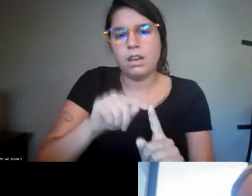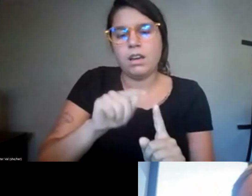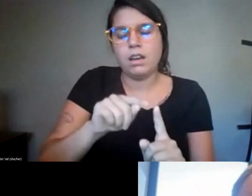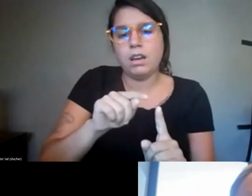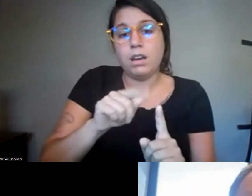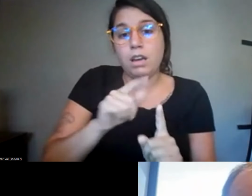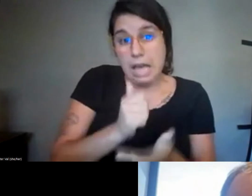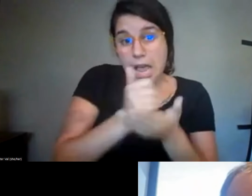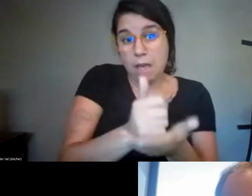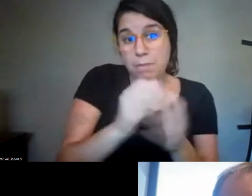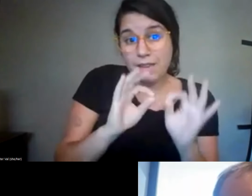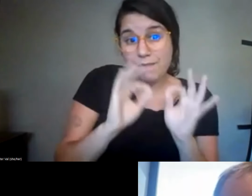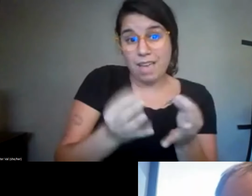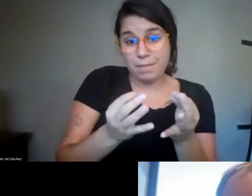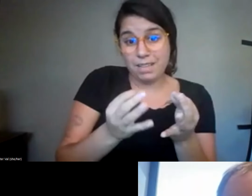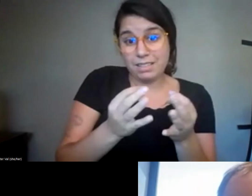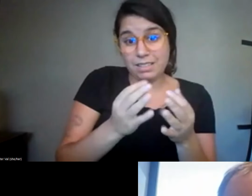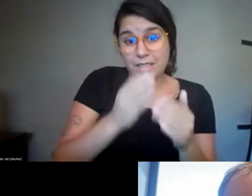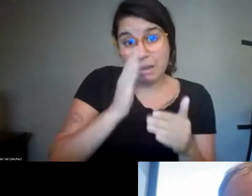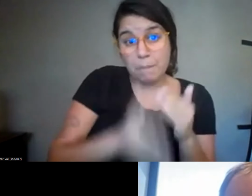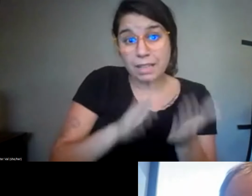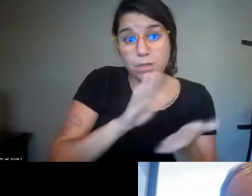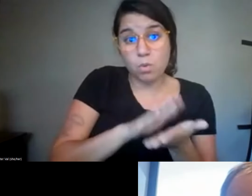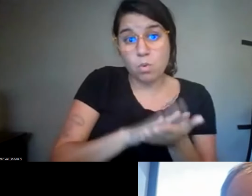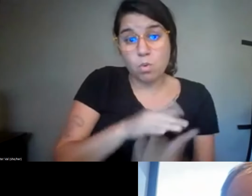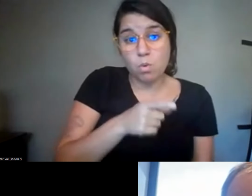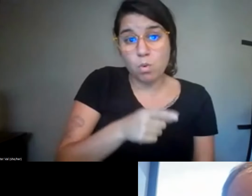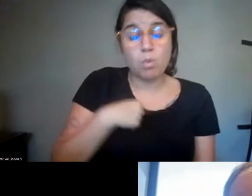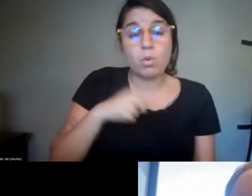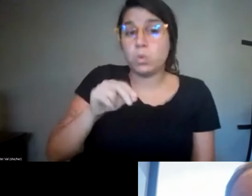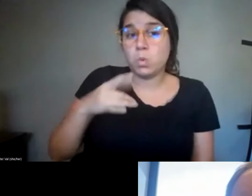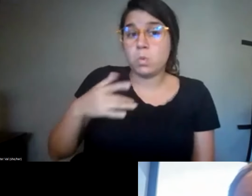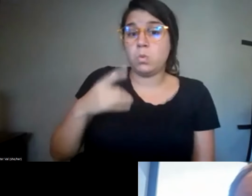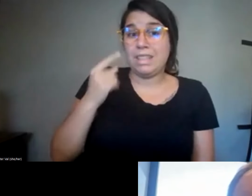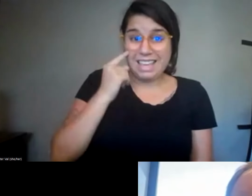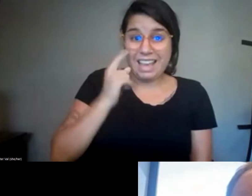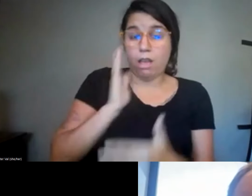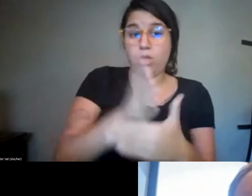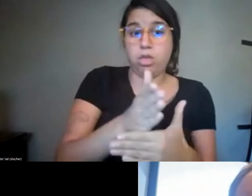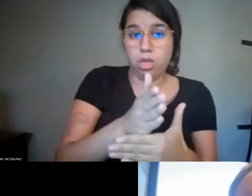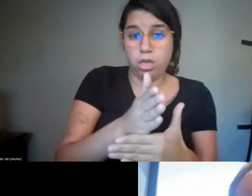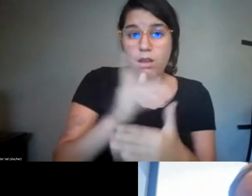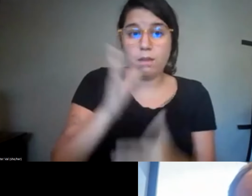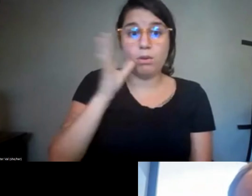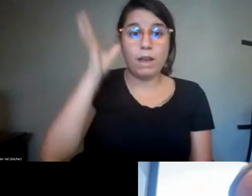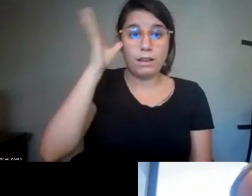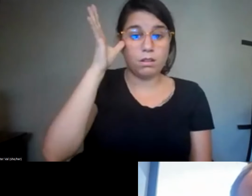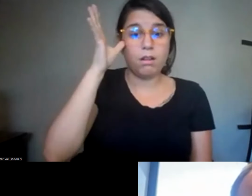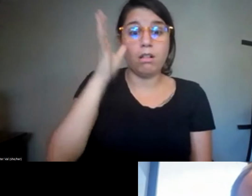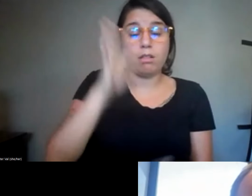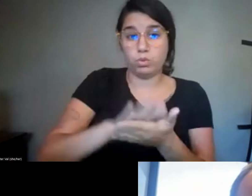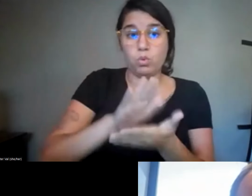helping families complete schooling. We do think that there is an interruption in parental